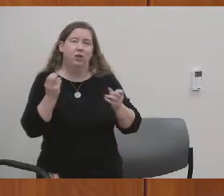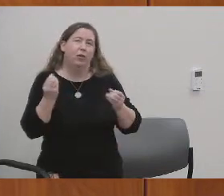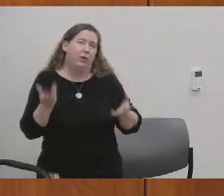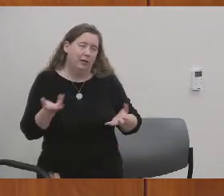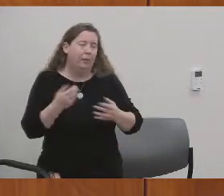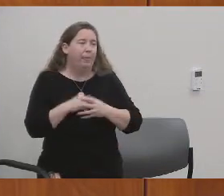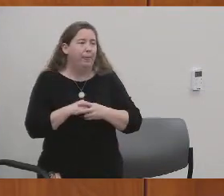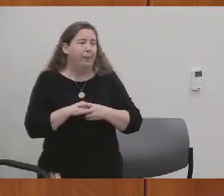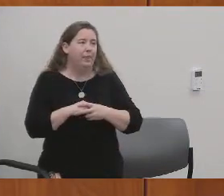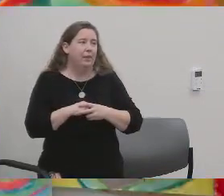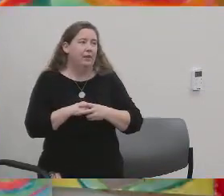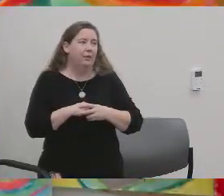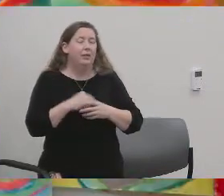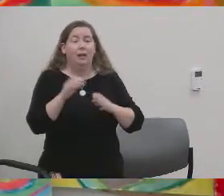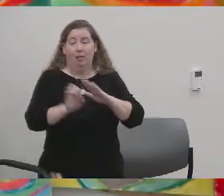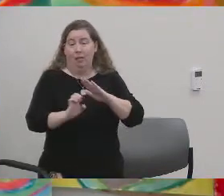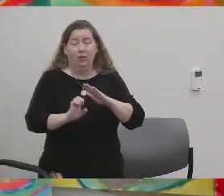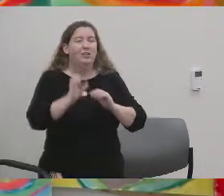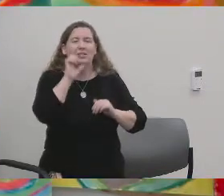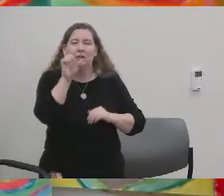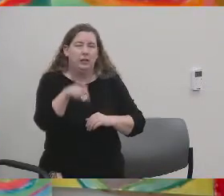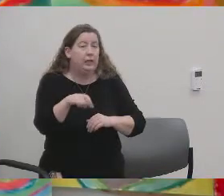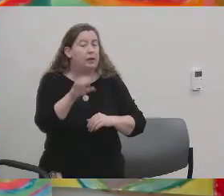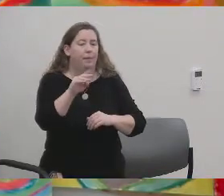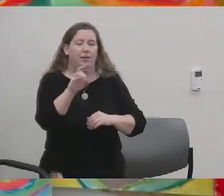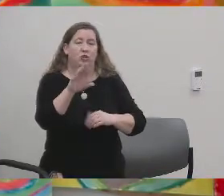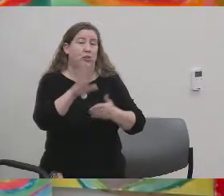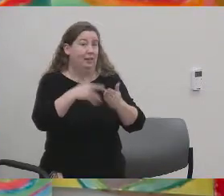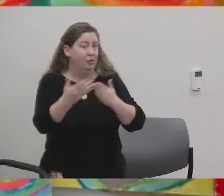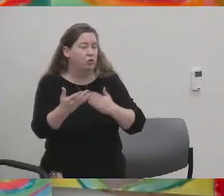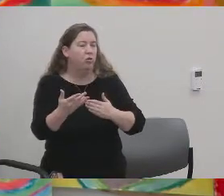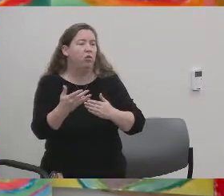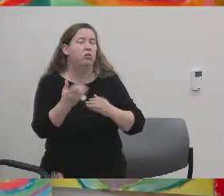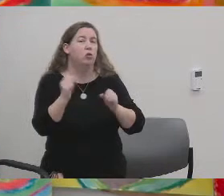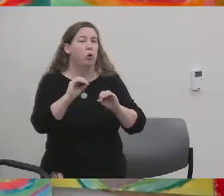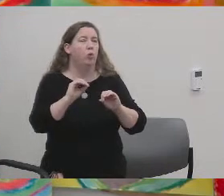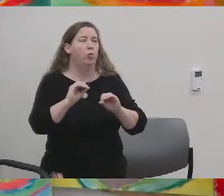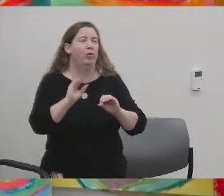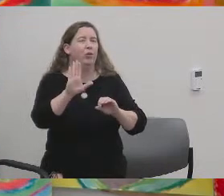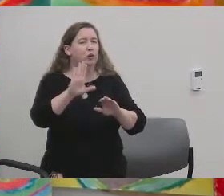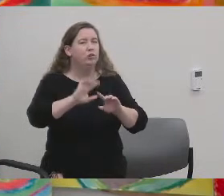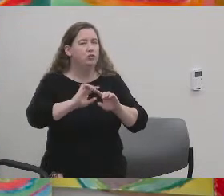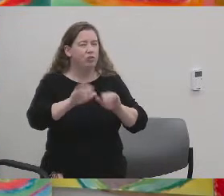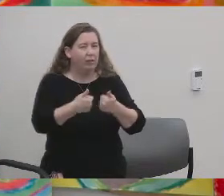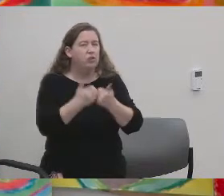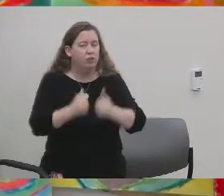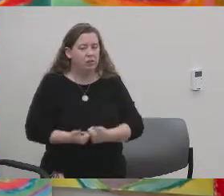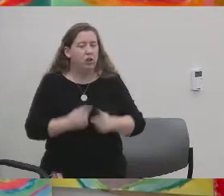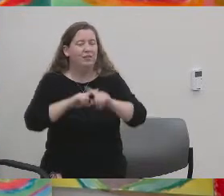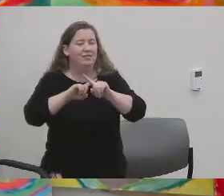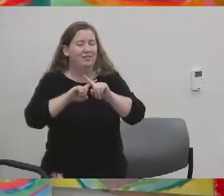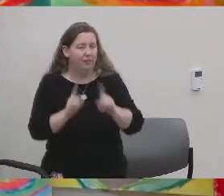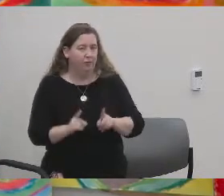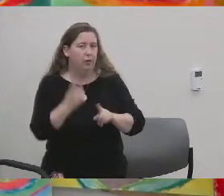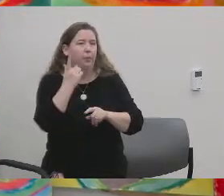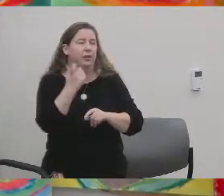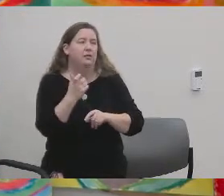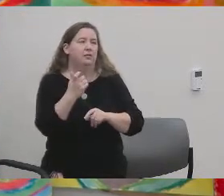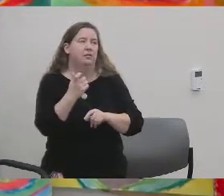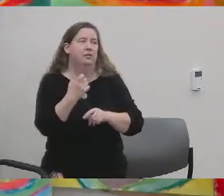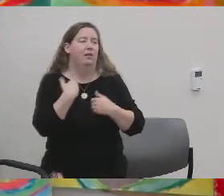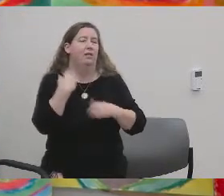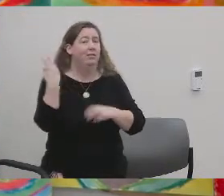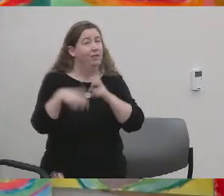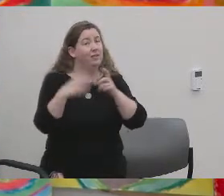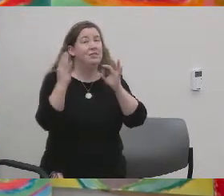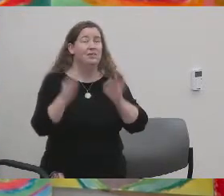challenge. They don't have to rebuild a master schedule necessarily, but there will be there will possibly be some really tough decisions about students